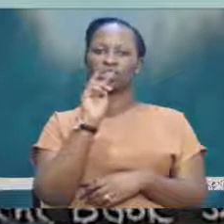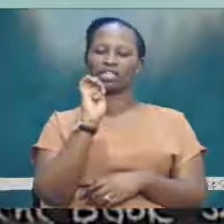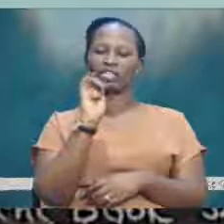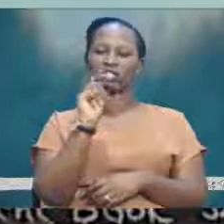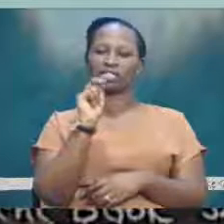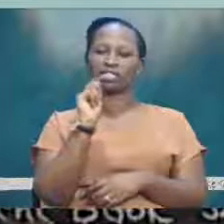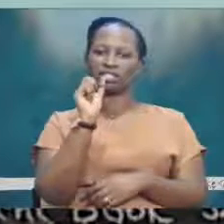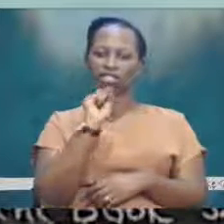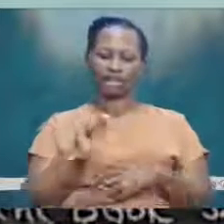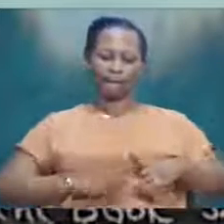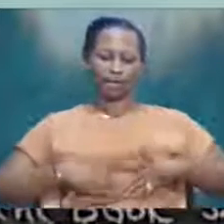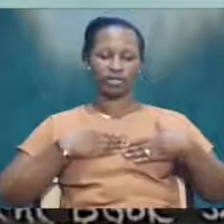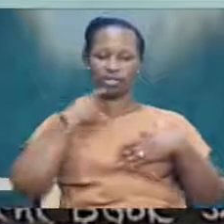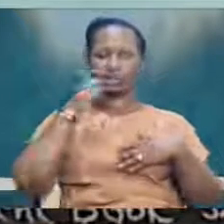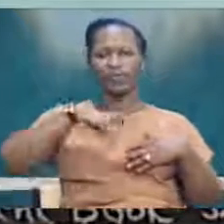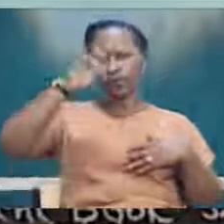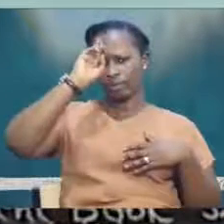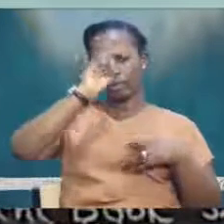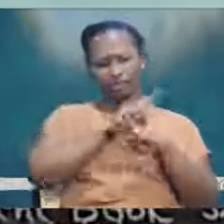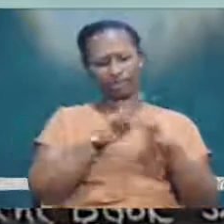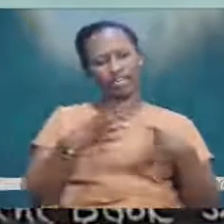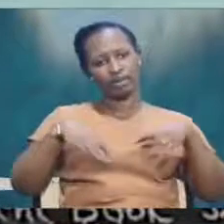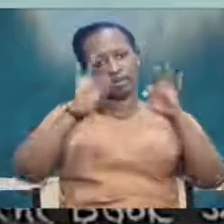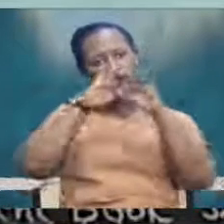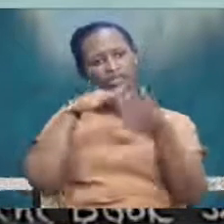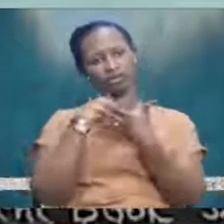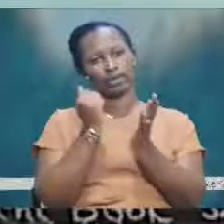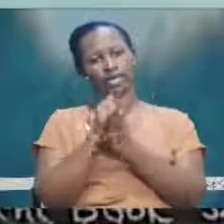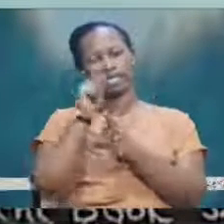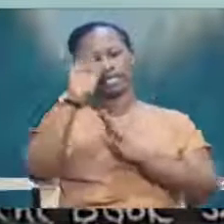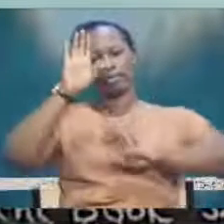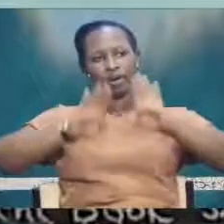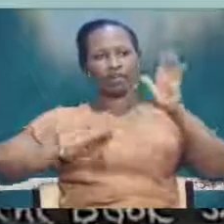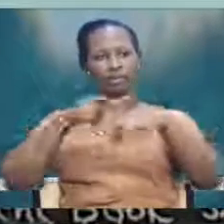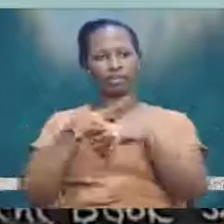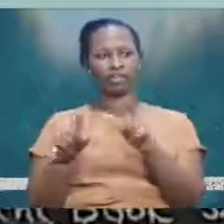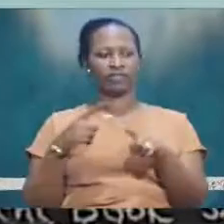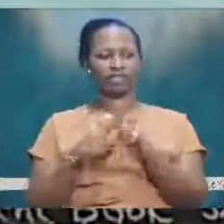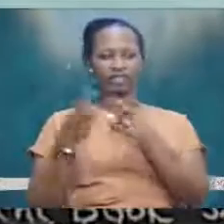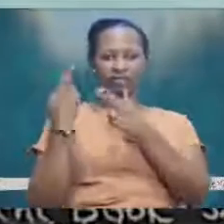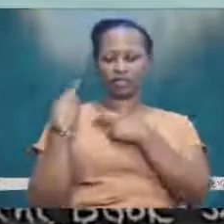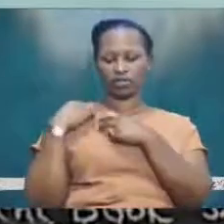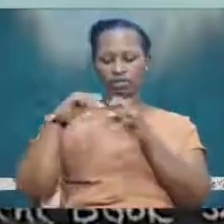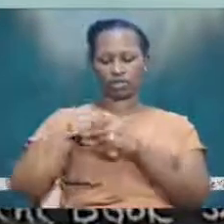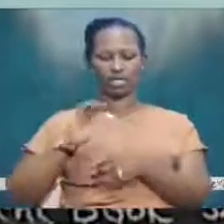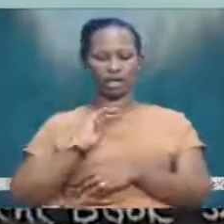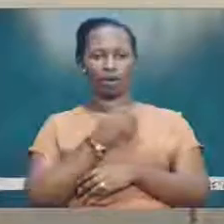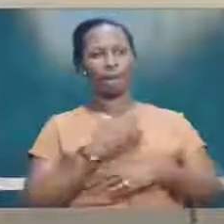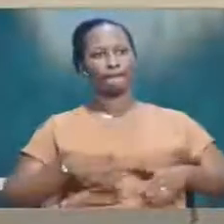body. Remember, they are very important because they perform different functions in our